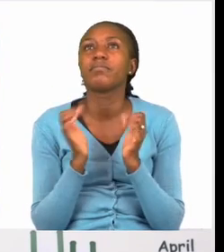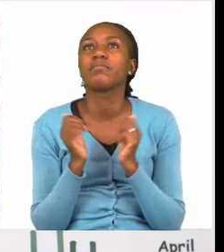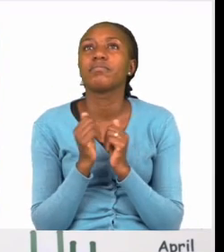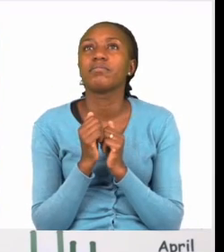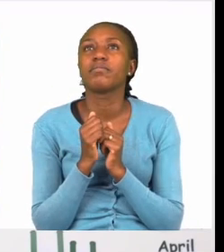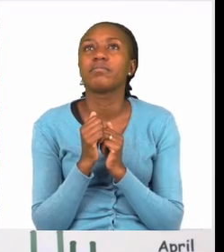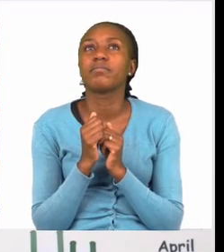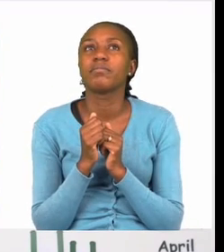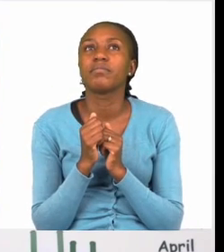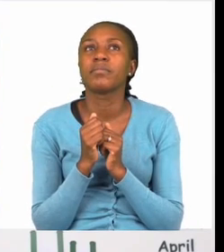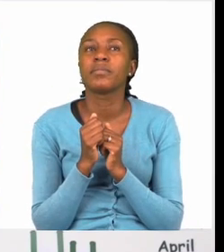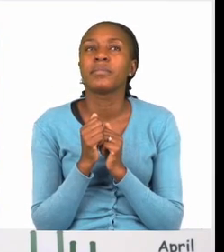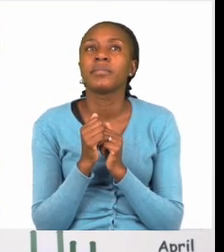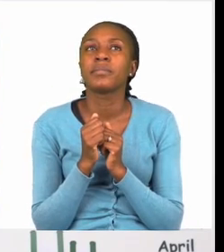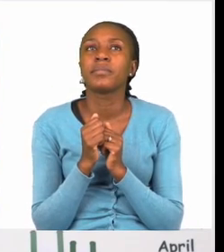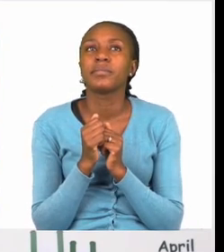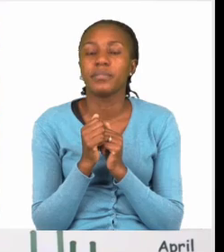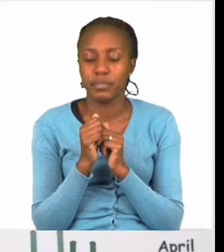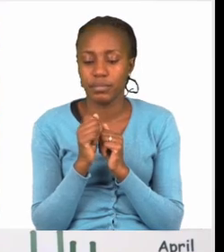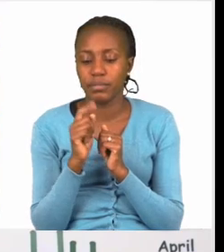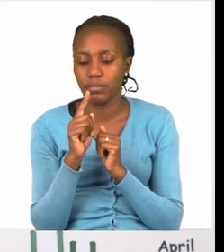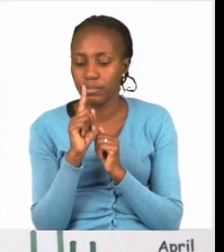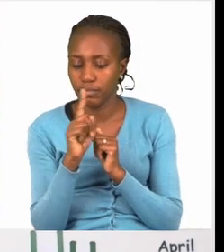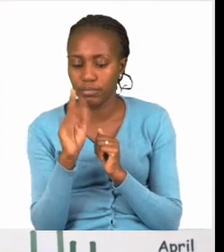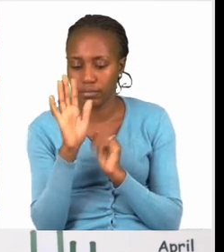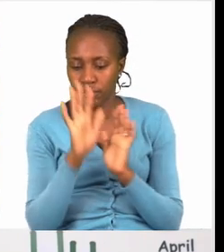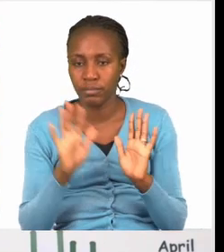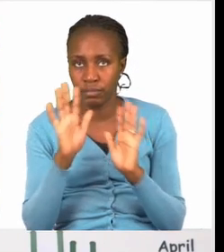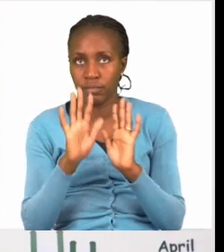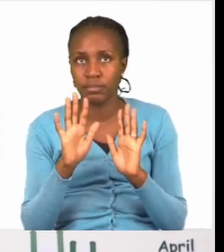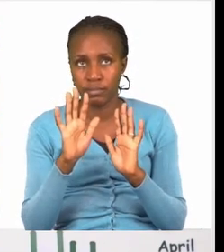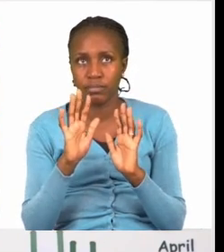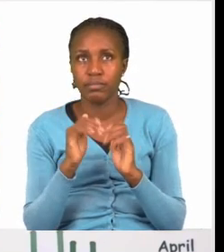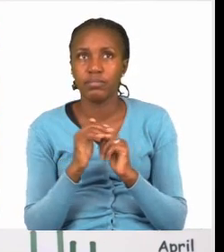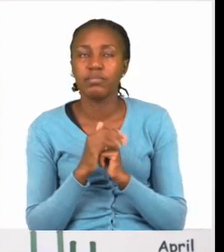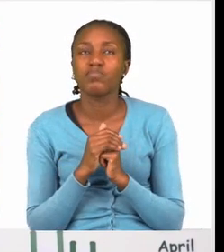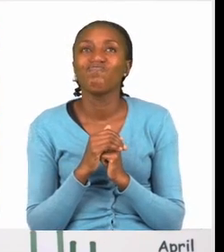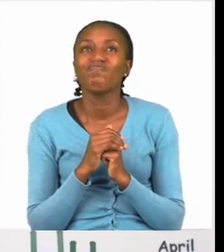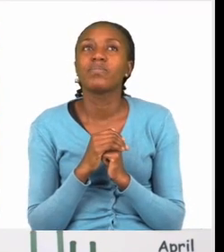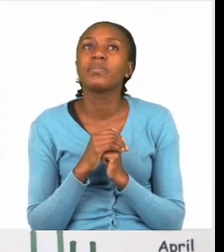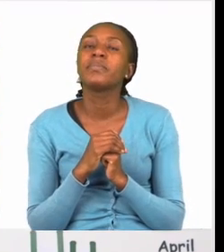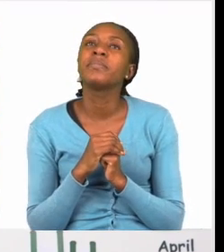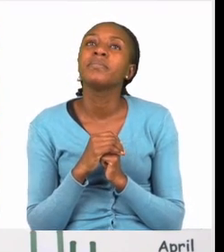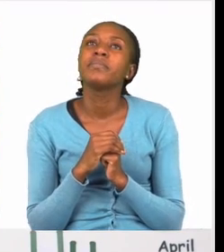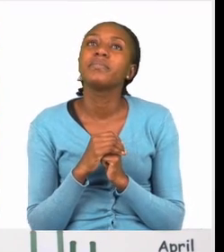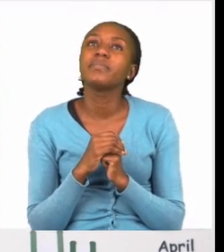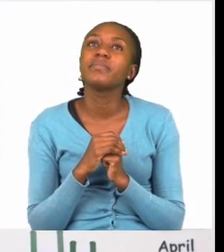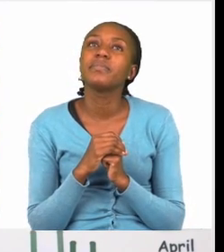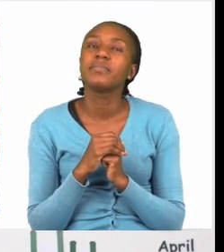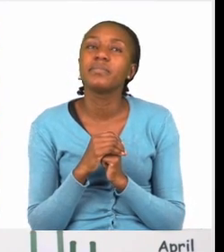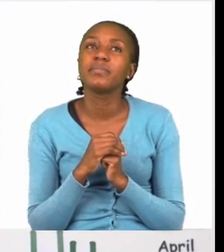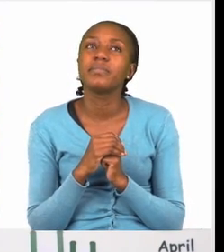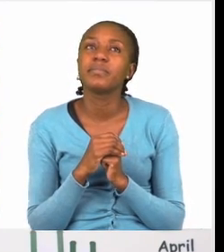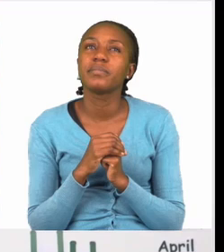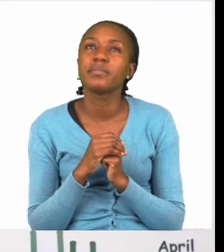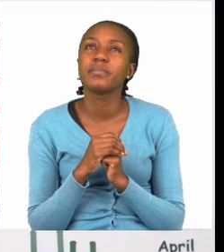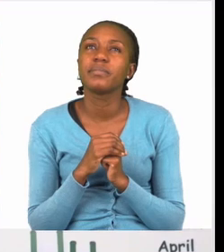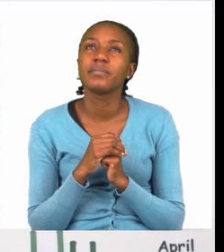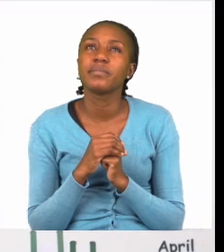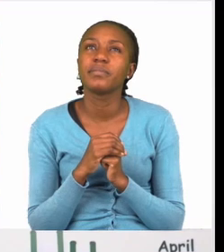syllable. So now you go ahead and you look at the numbers at the bottom and you color in the number